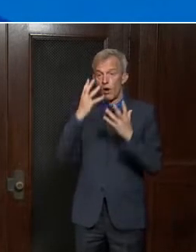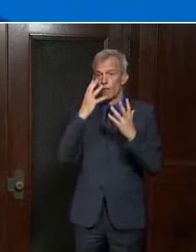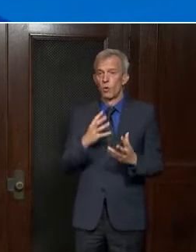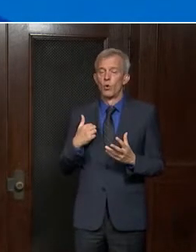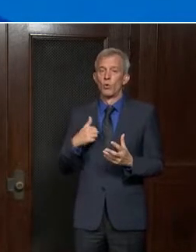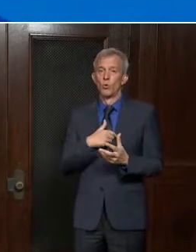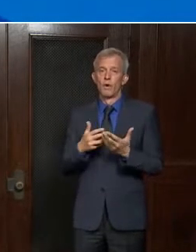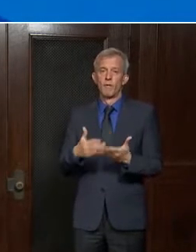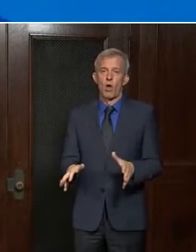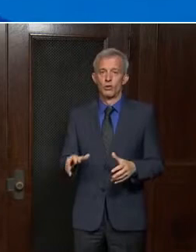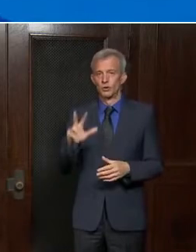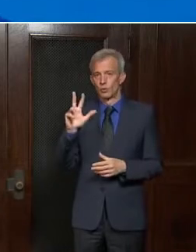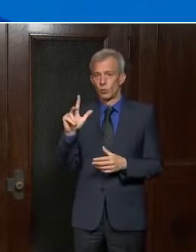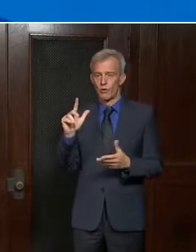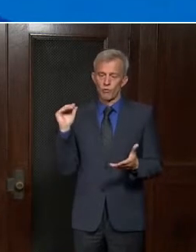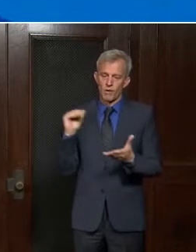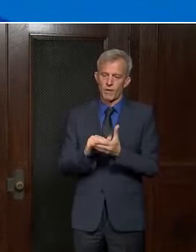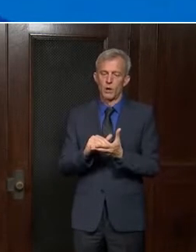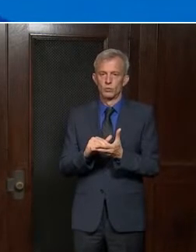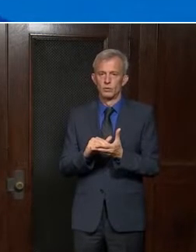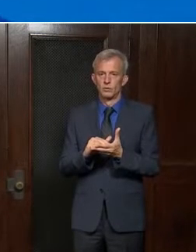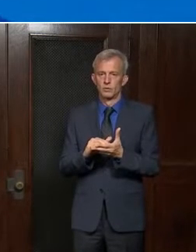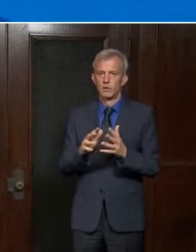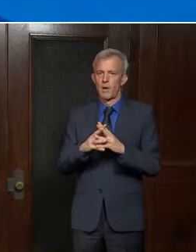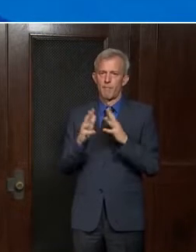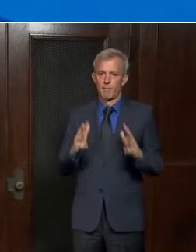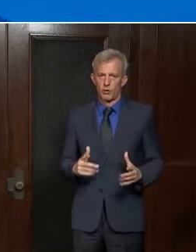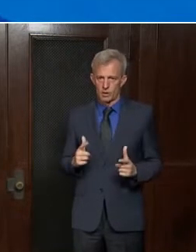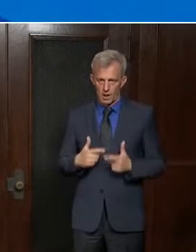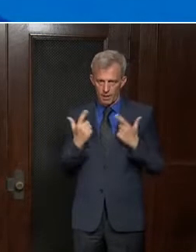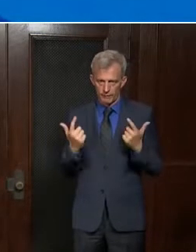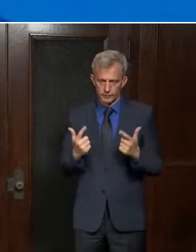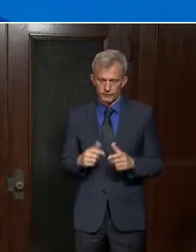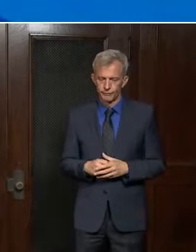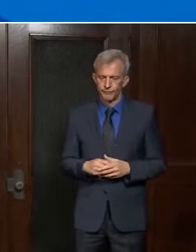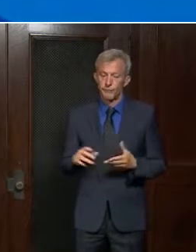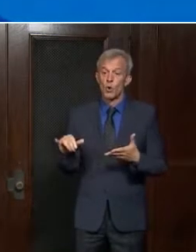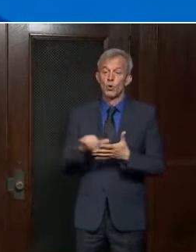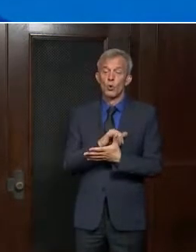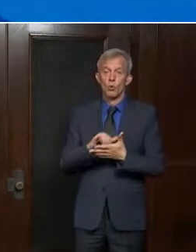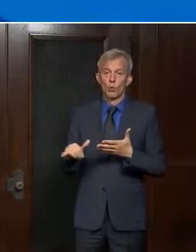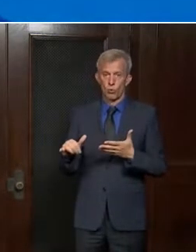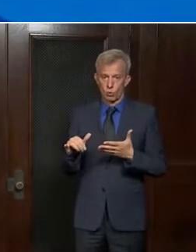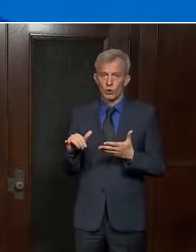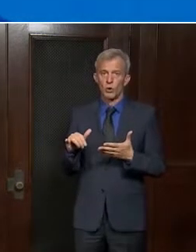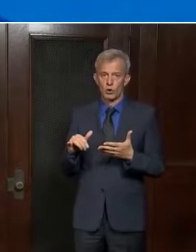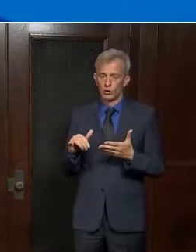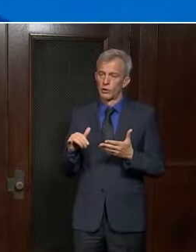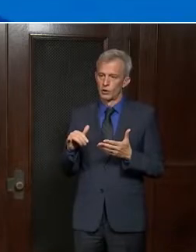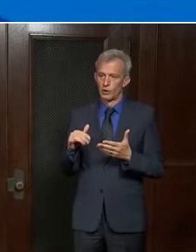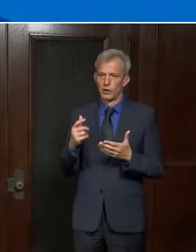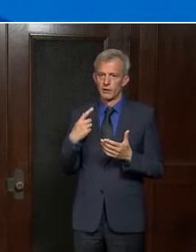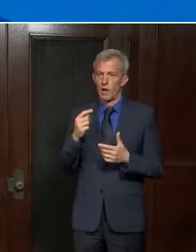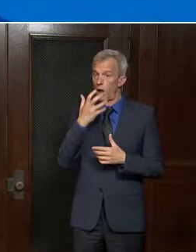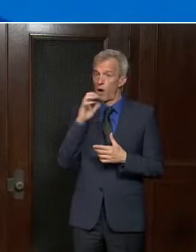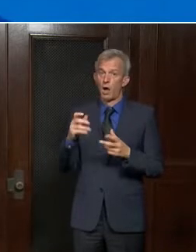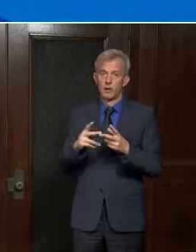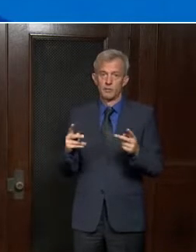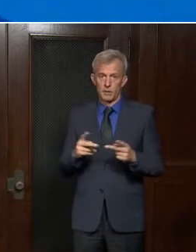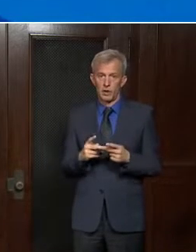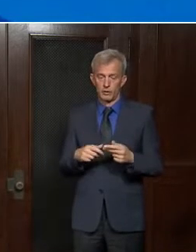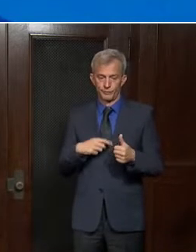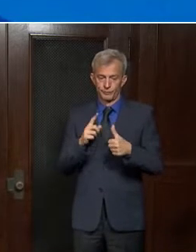lost 23,000 American lives. New York remains the epicenter of this outbreak, followed by